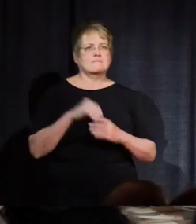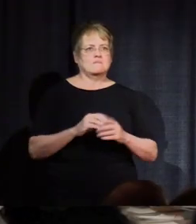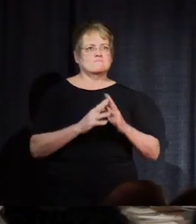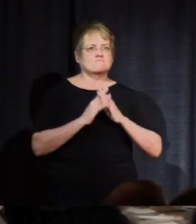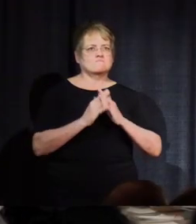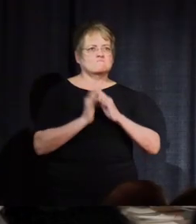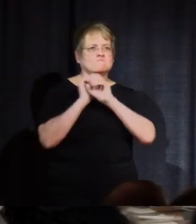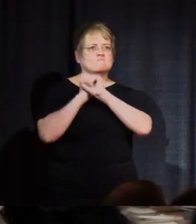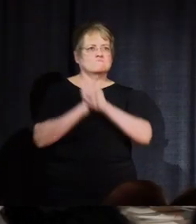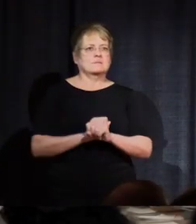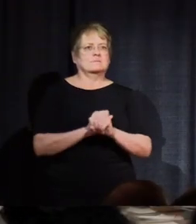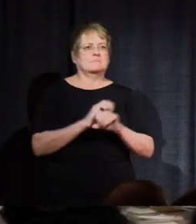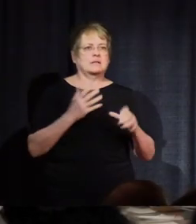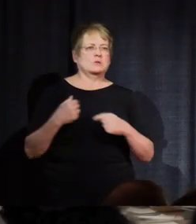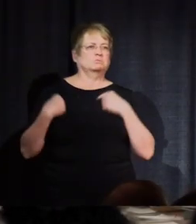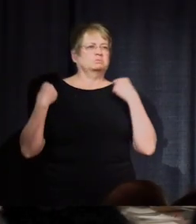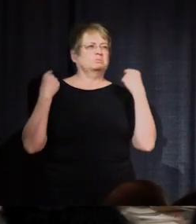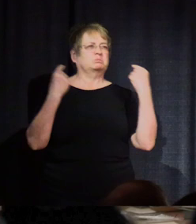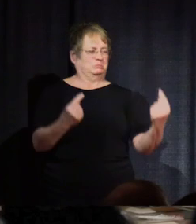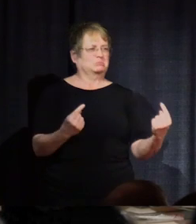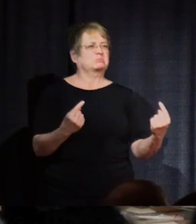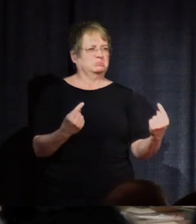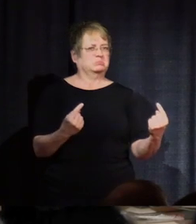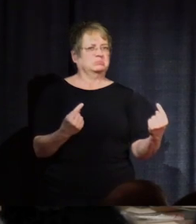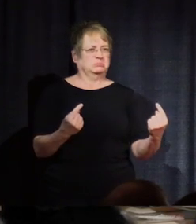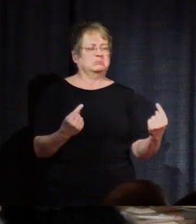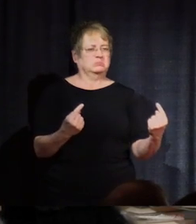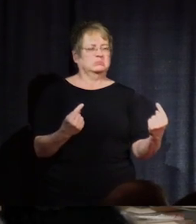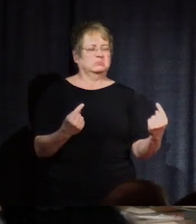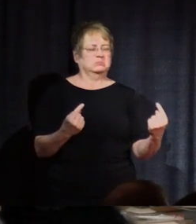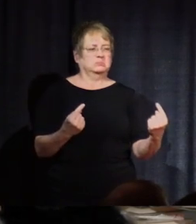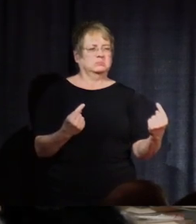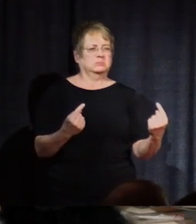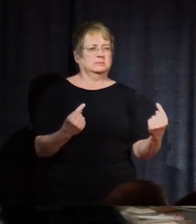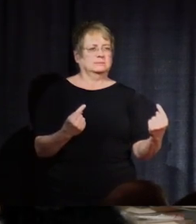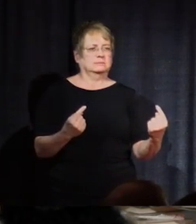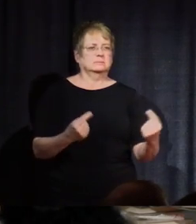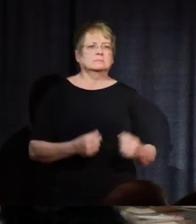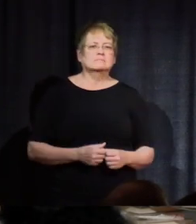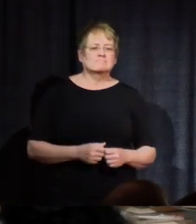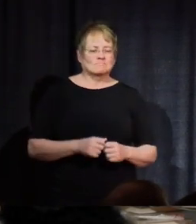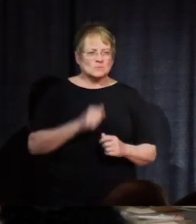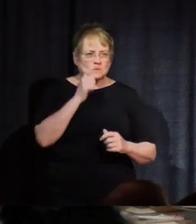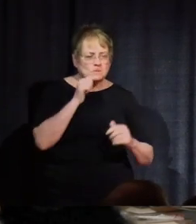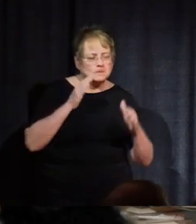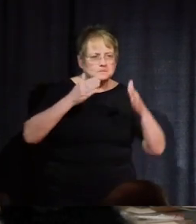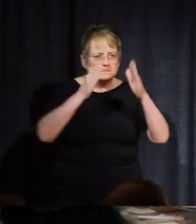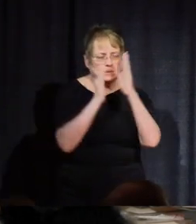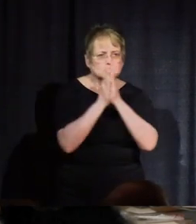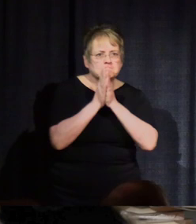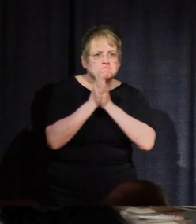wrestling tradition that has been around for as long as she can remember as she can remember she gets this focused look on her